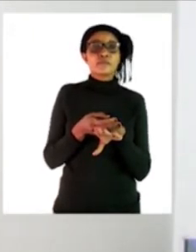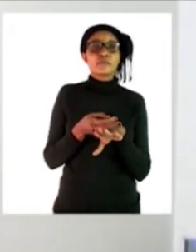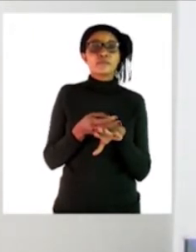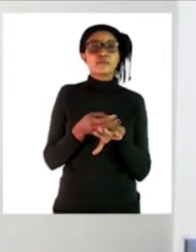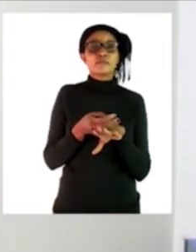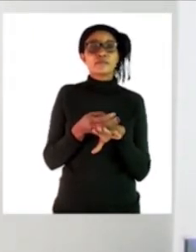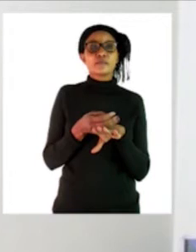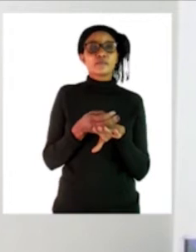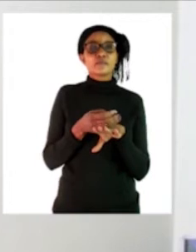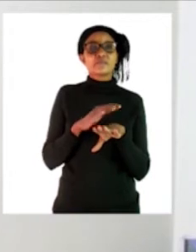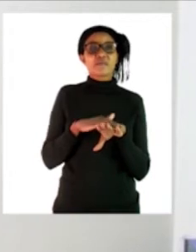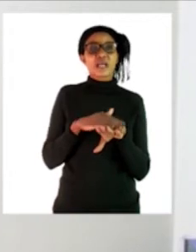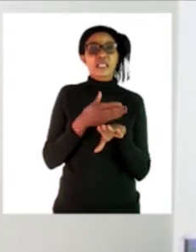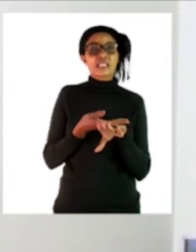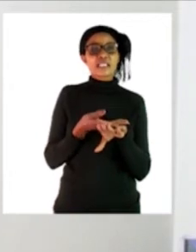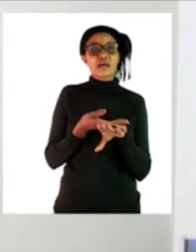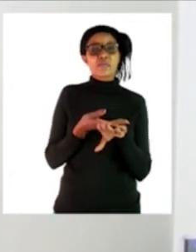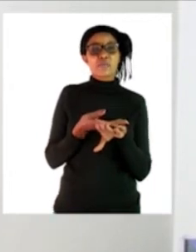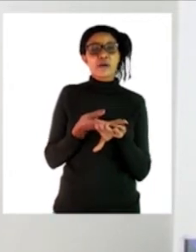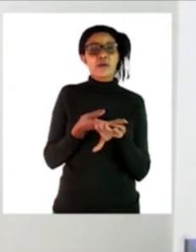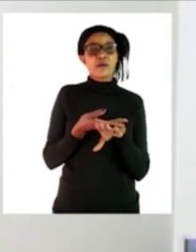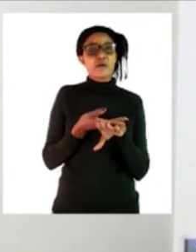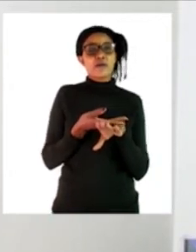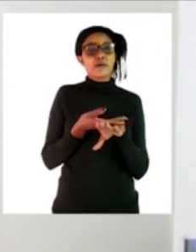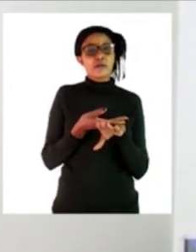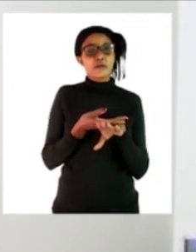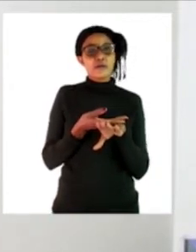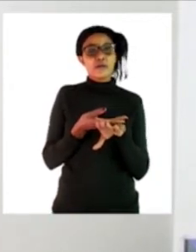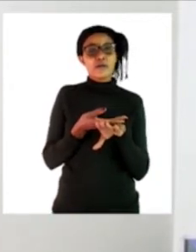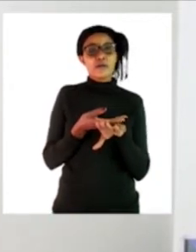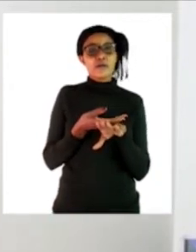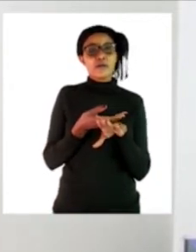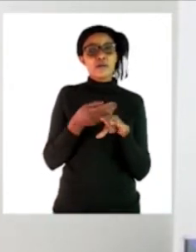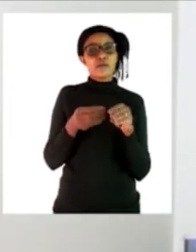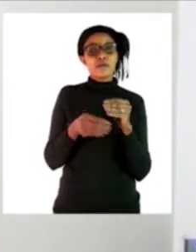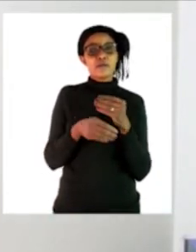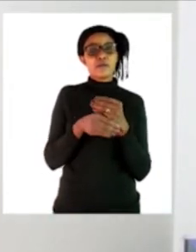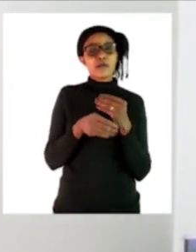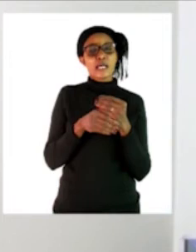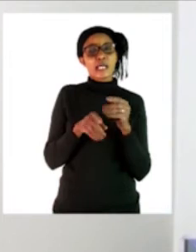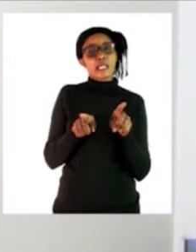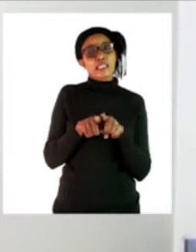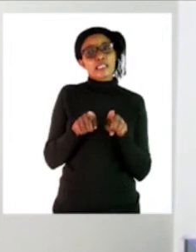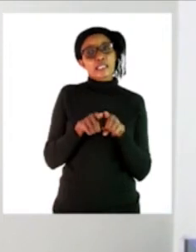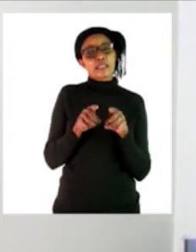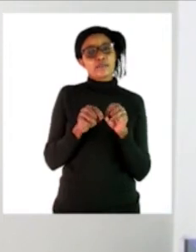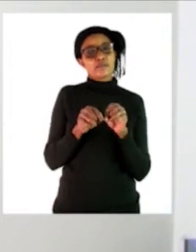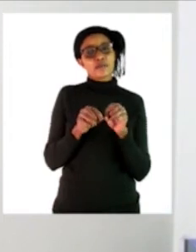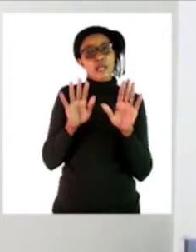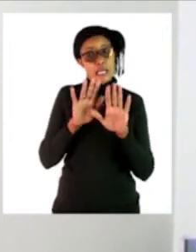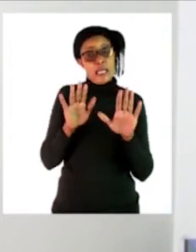To make an example of double is the following. I'm going to make use of crayons.